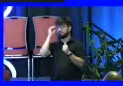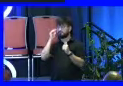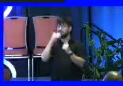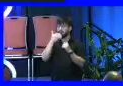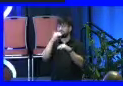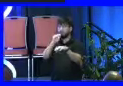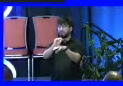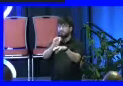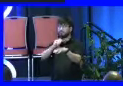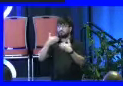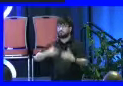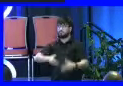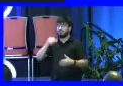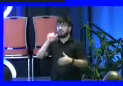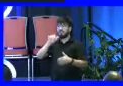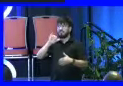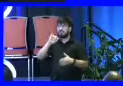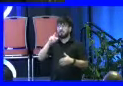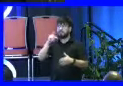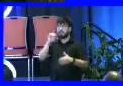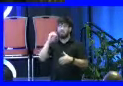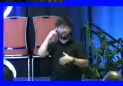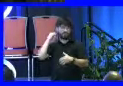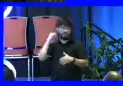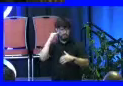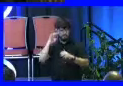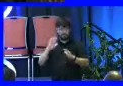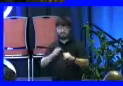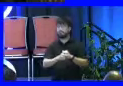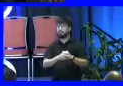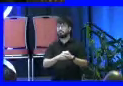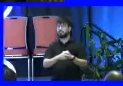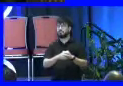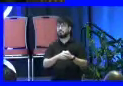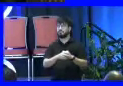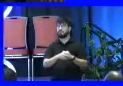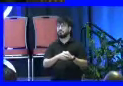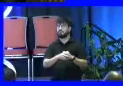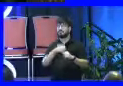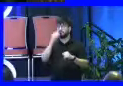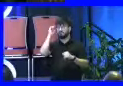Good afternoon, Ayako Tsumi from California. What